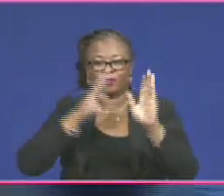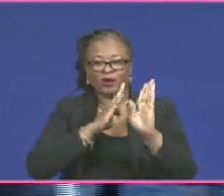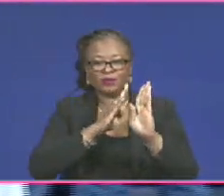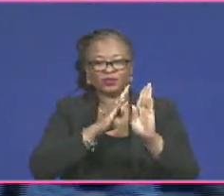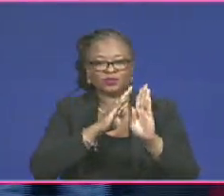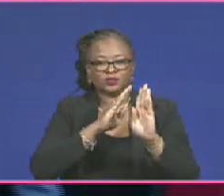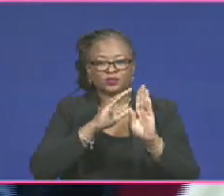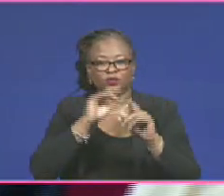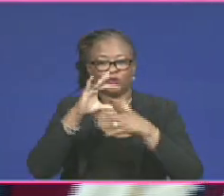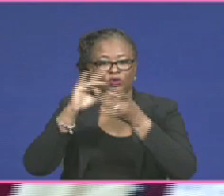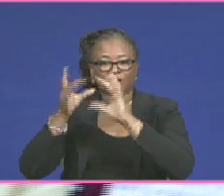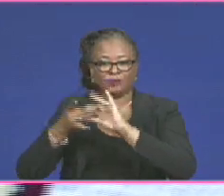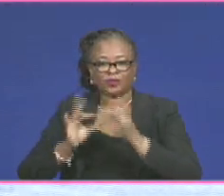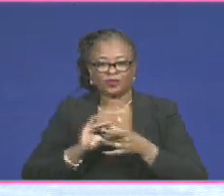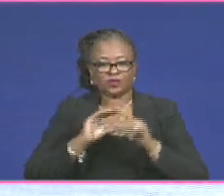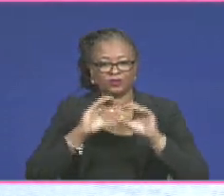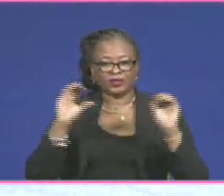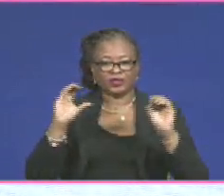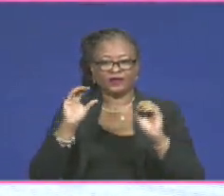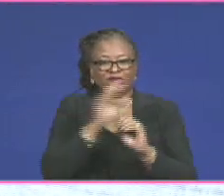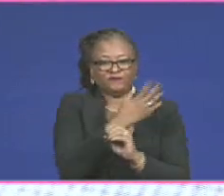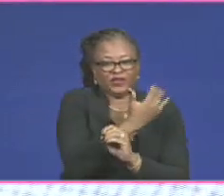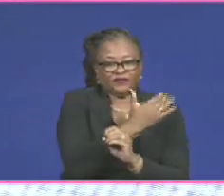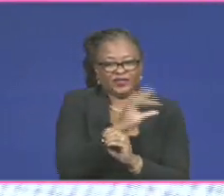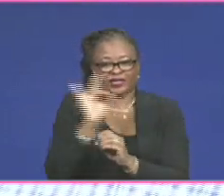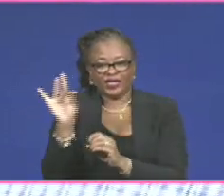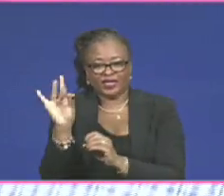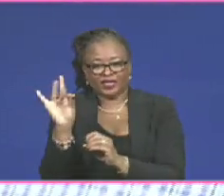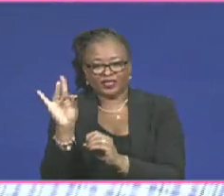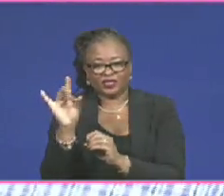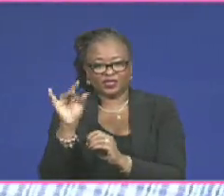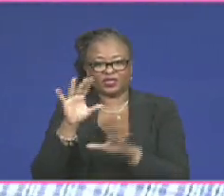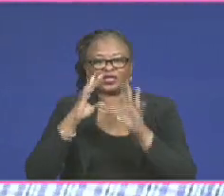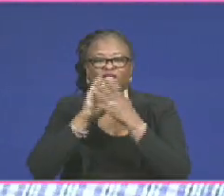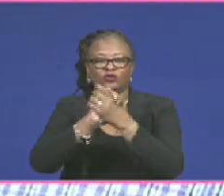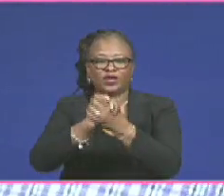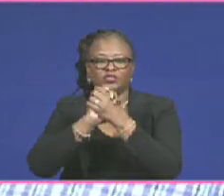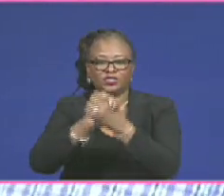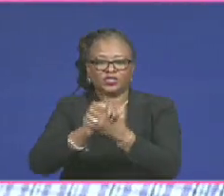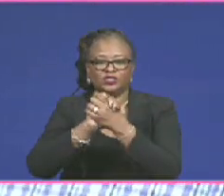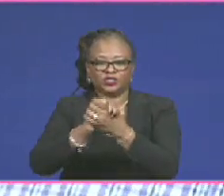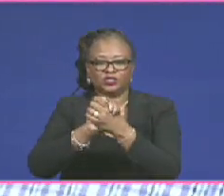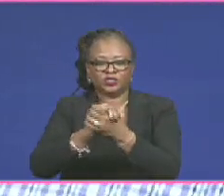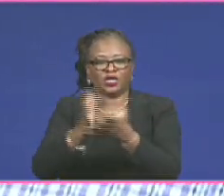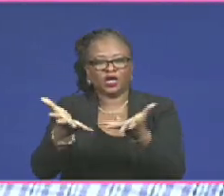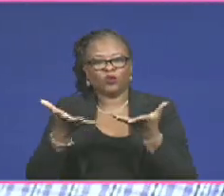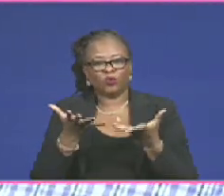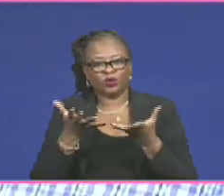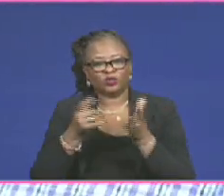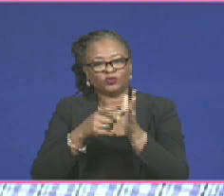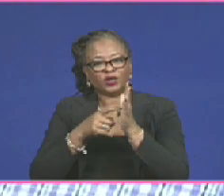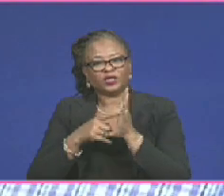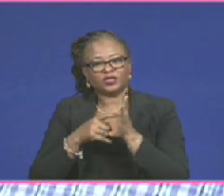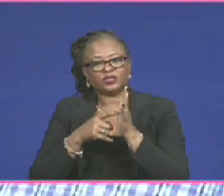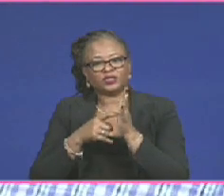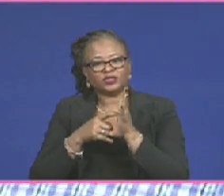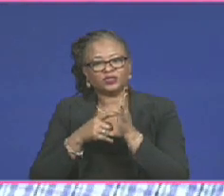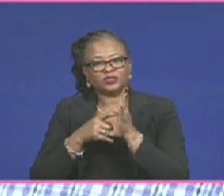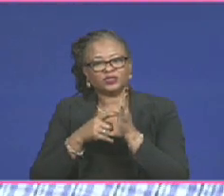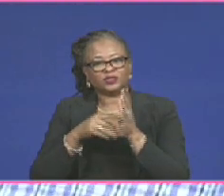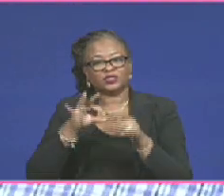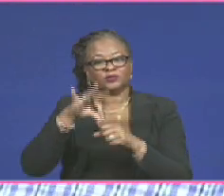Olympic Committee, 15-8. First of all, congratulations. Thank you very much. I just want to recognize the spirit of